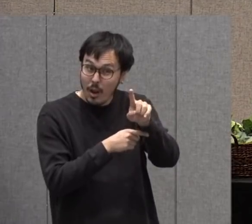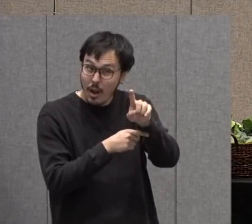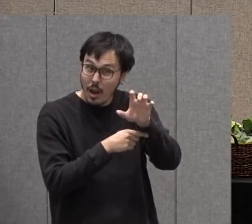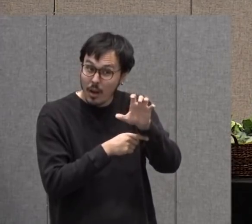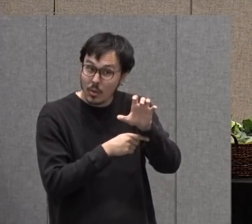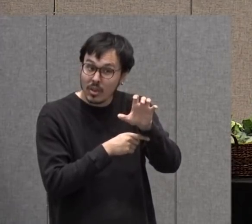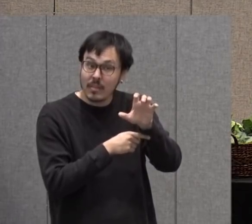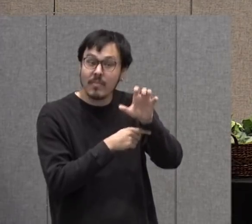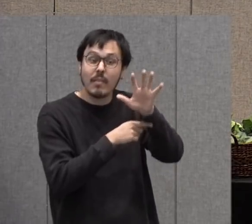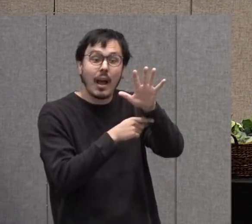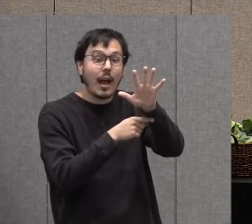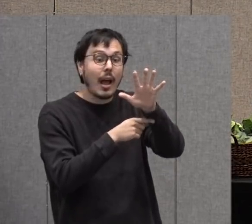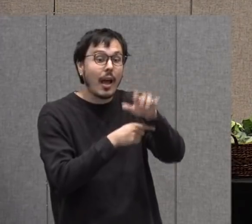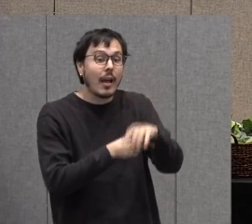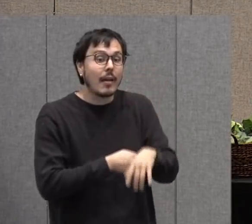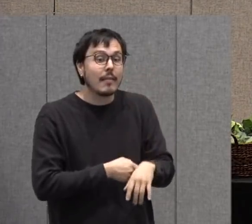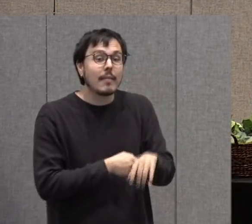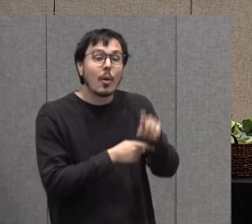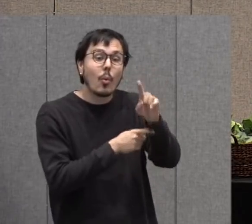105.